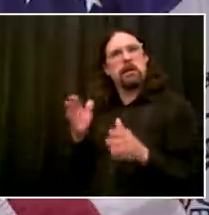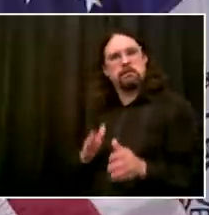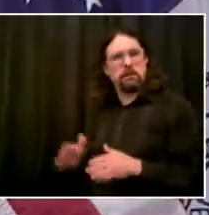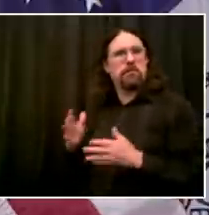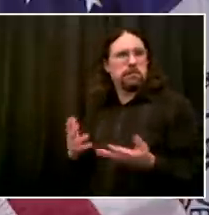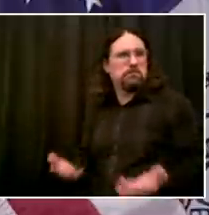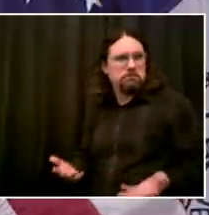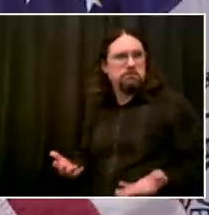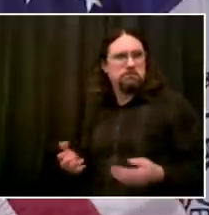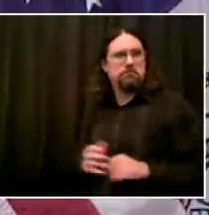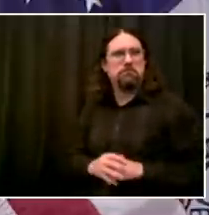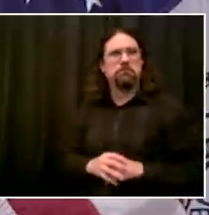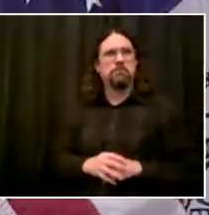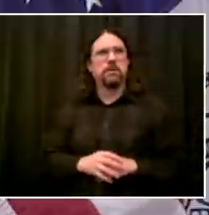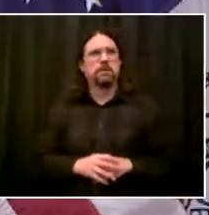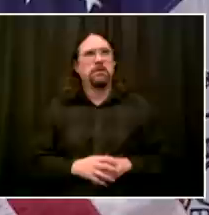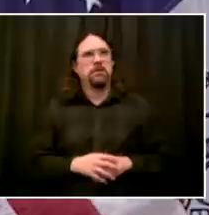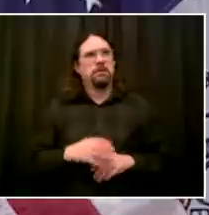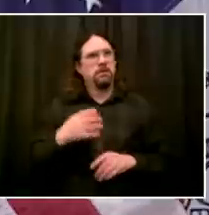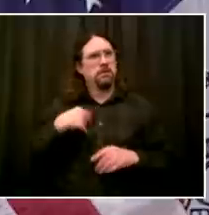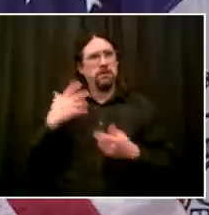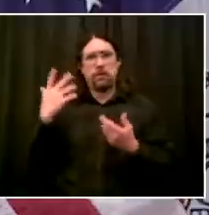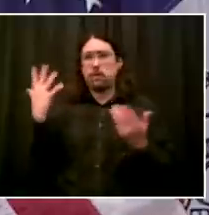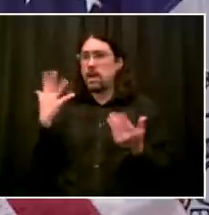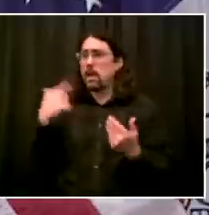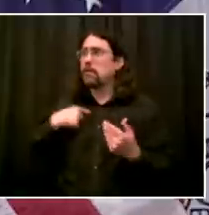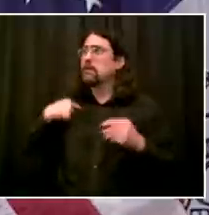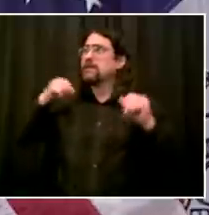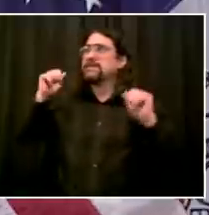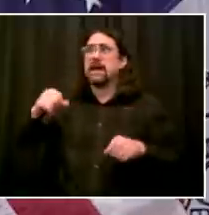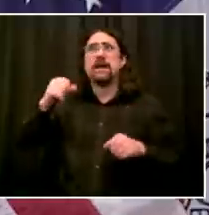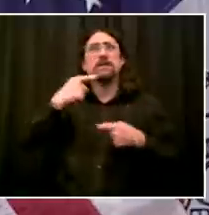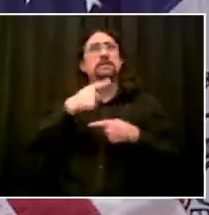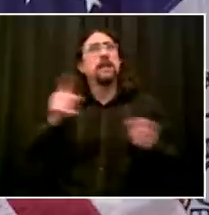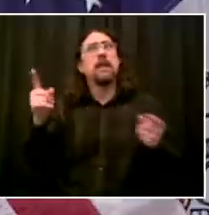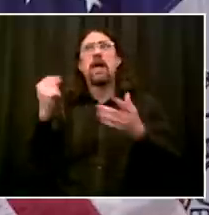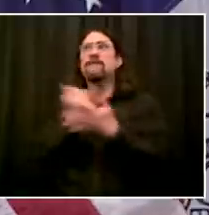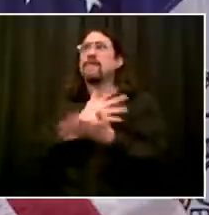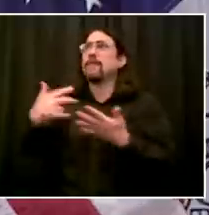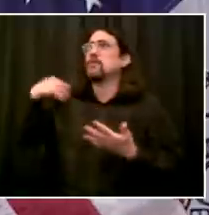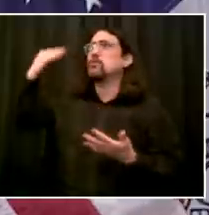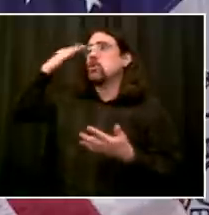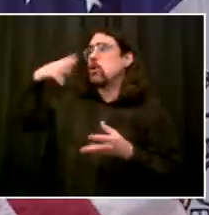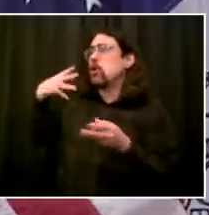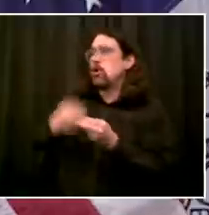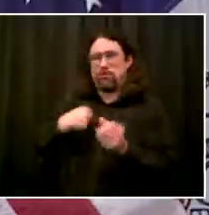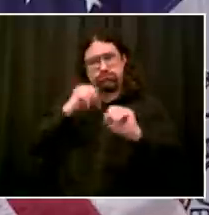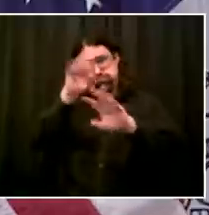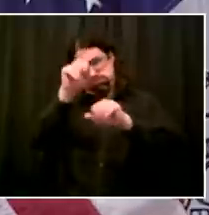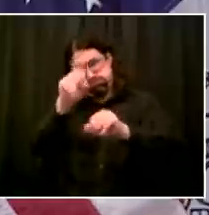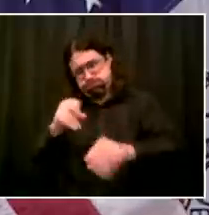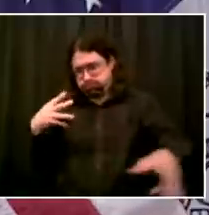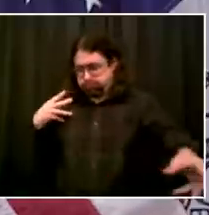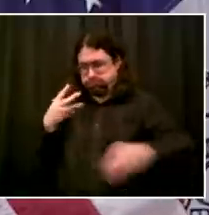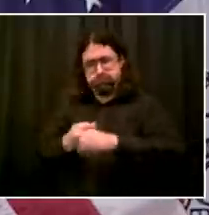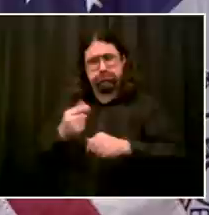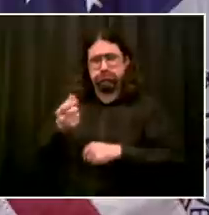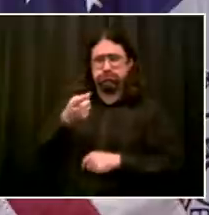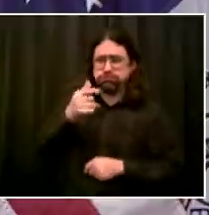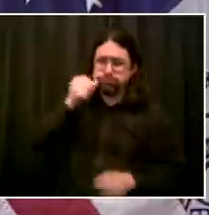additional matter becomes settled, we'll announce it. Next, we have Katie from the Wall Street Journal. Hey, good